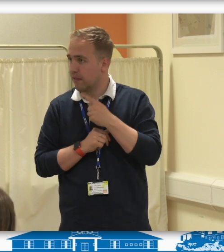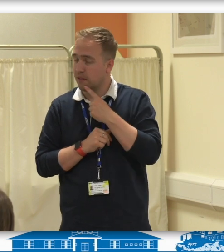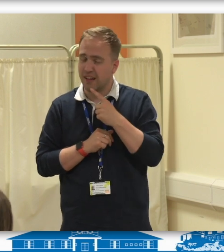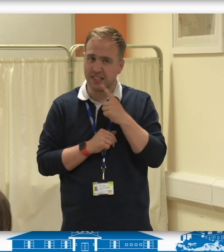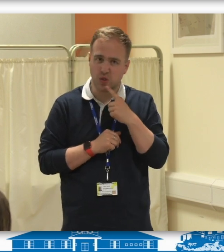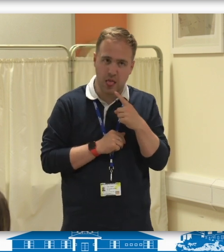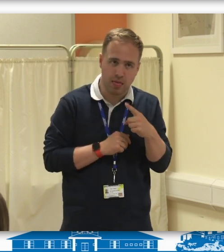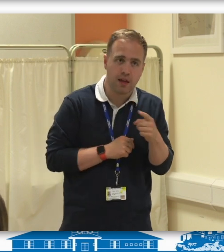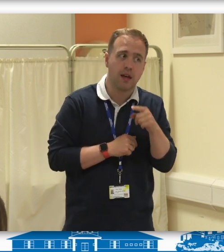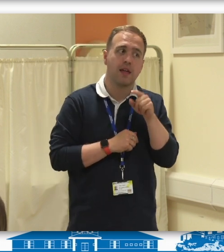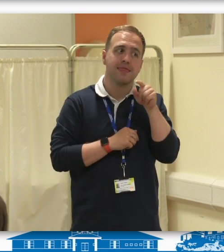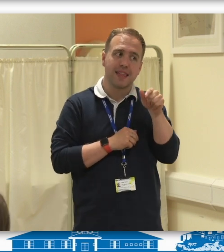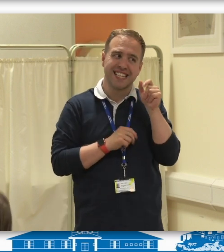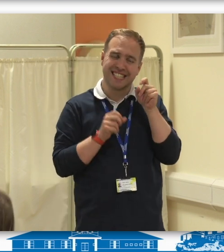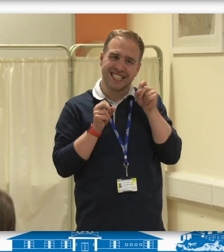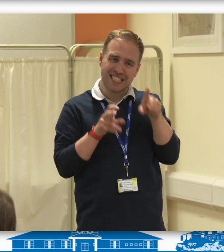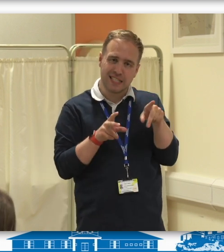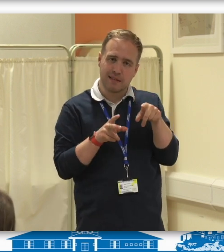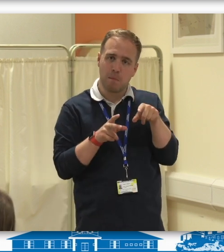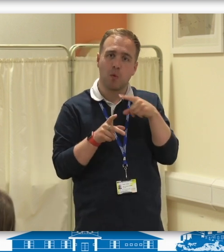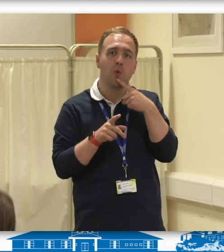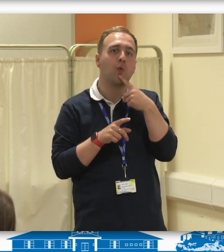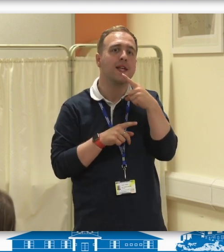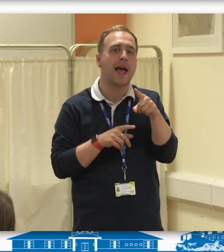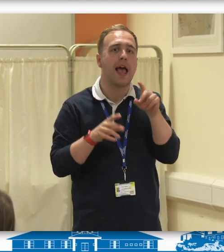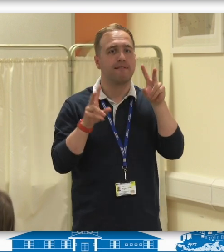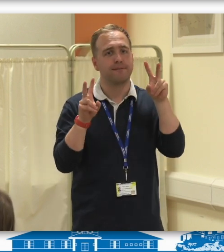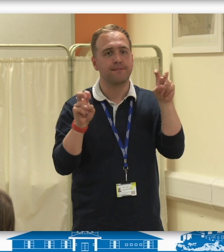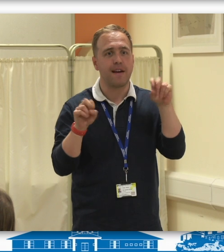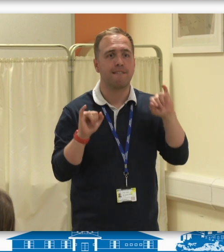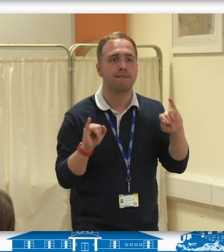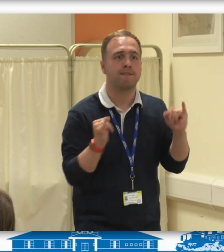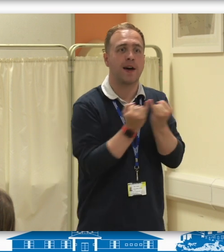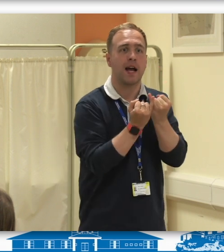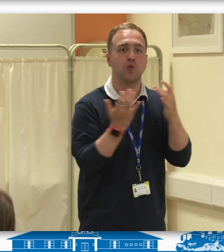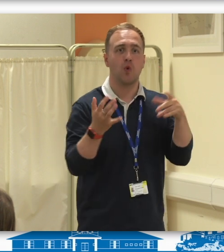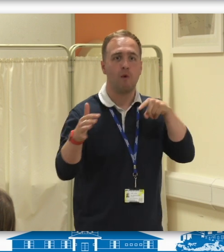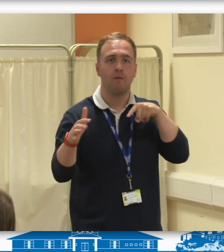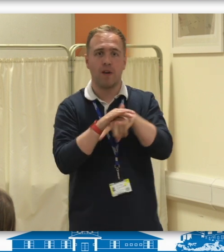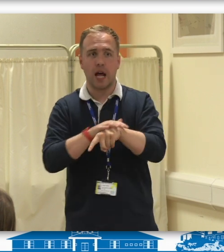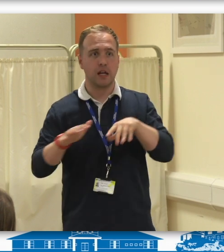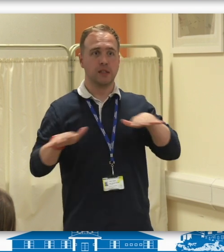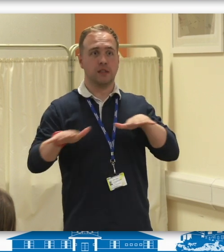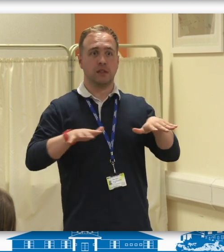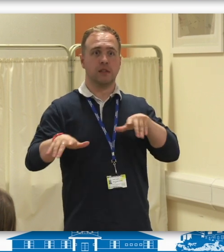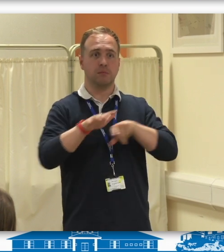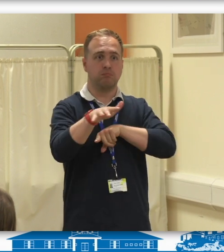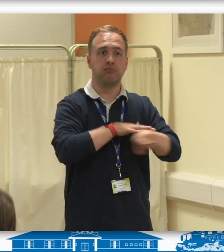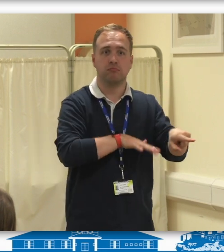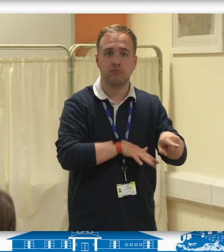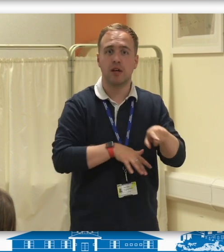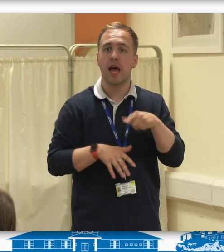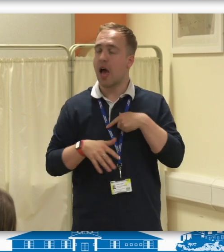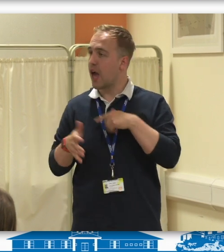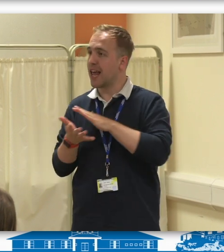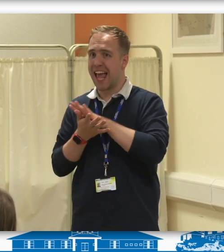getting my words out, sorry. It's often referred to as the fight or flight system. And the HPA are systems